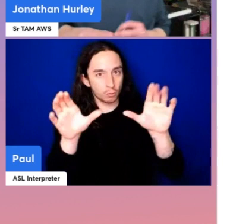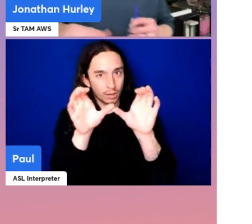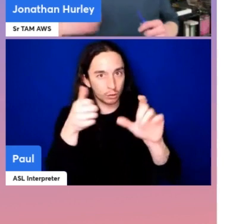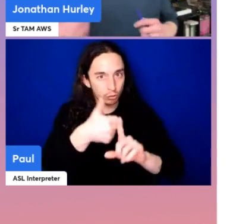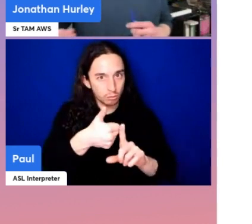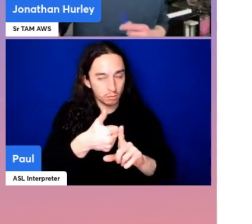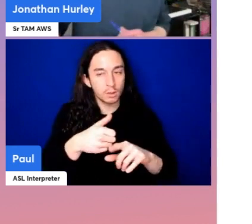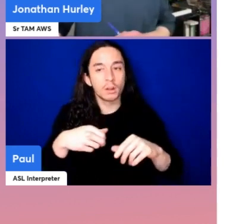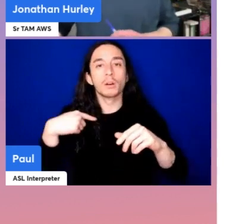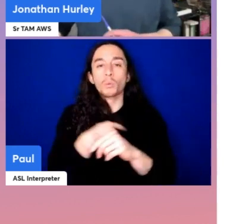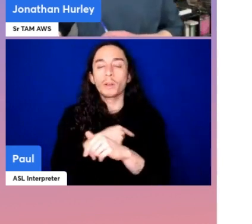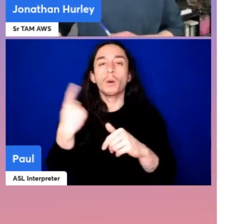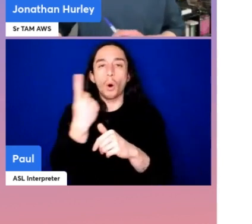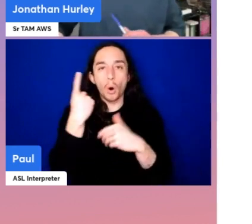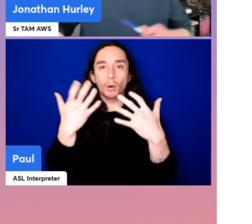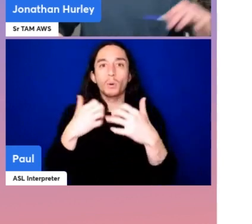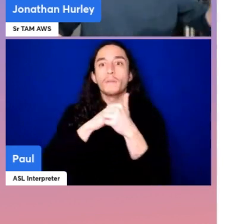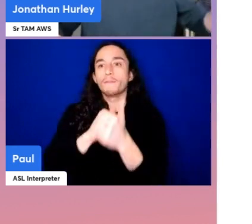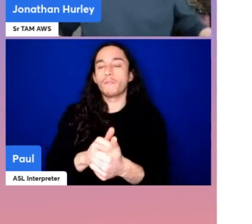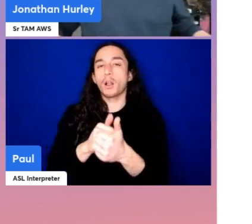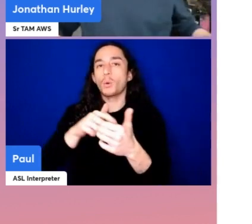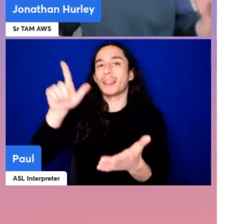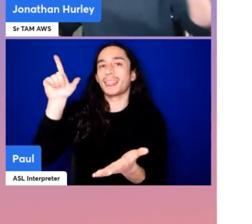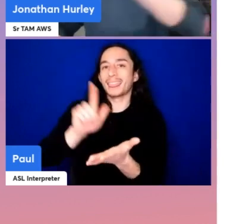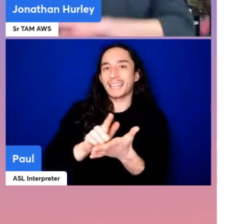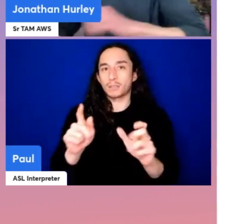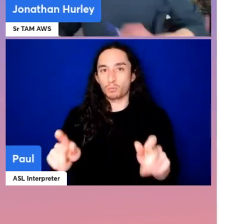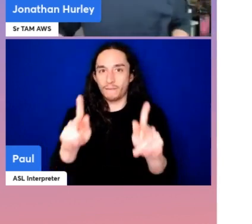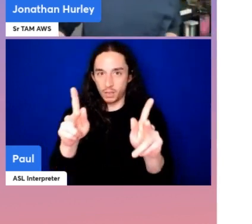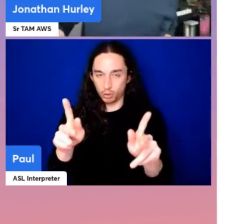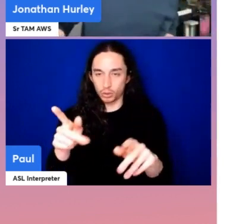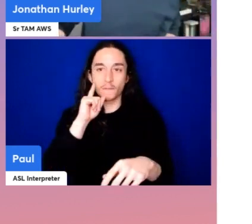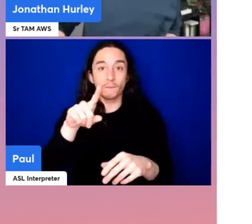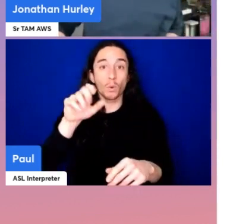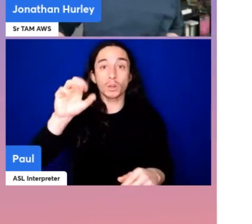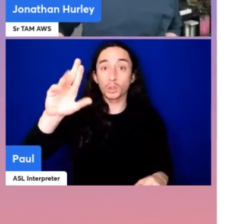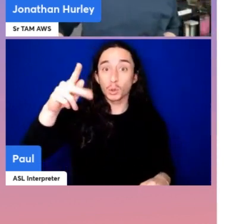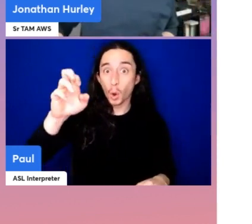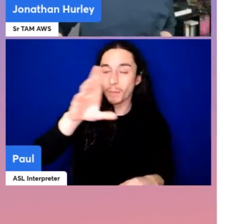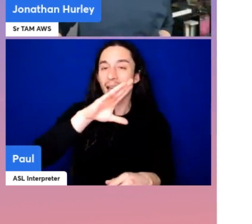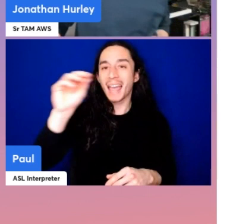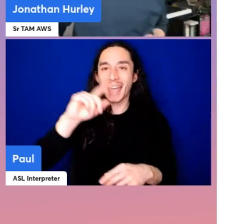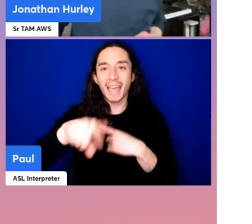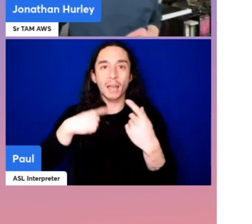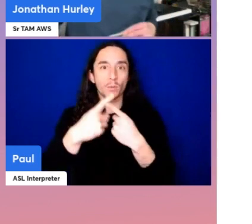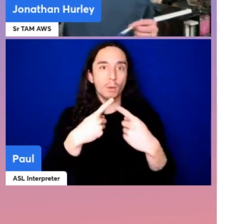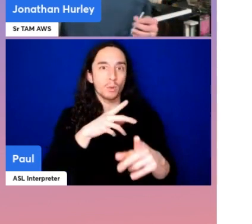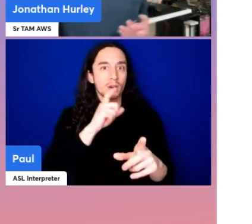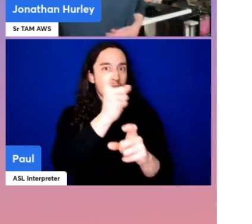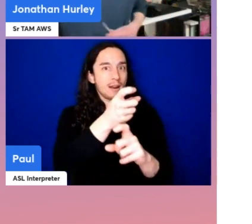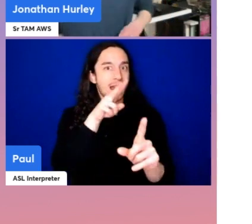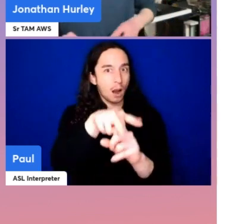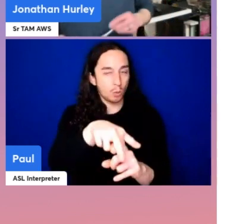always following least privilege here when we're doing the scoping and when we're allocating the permissions.